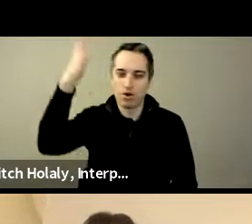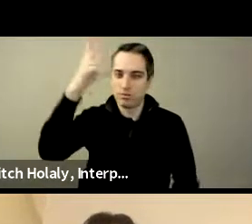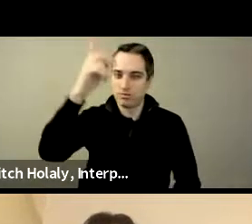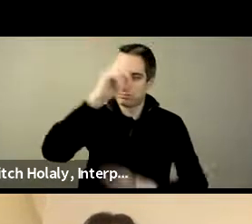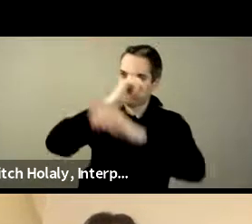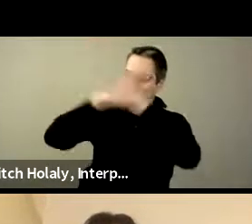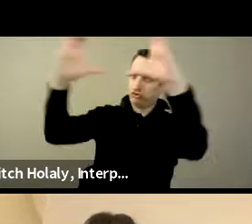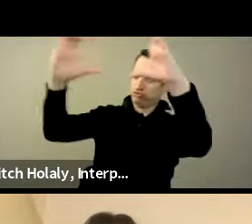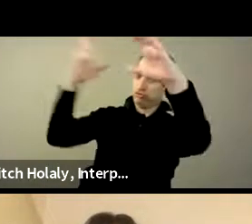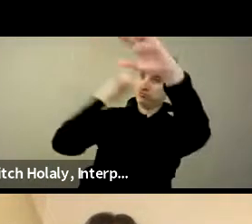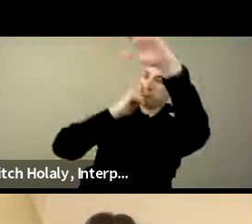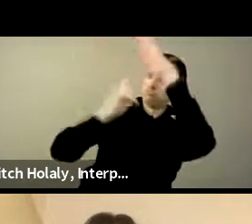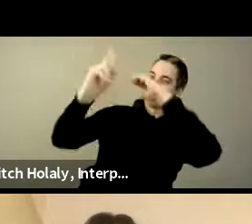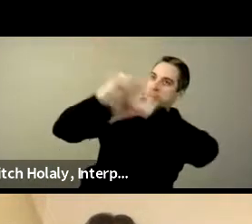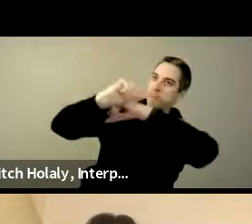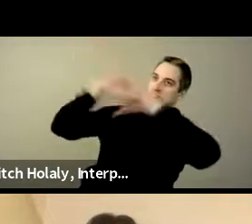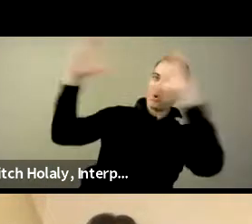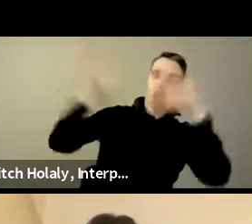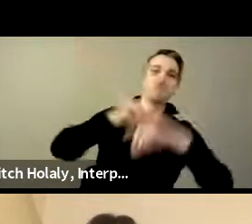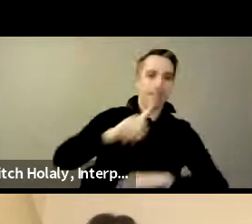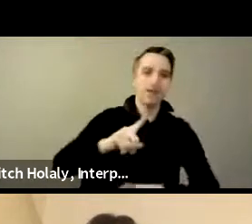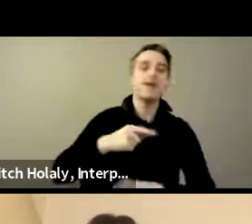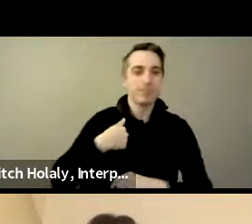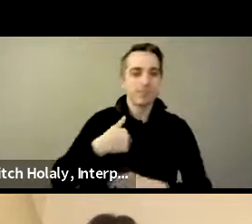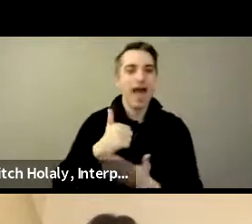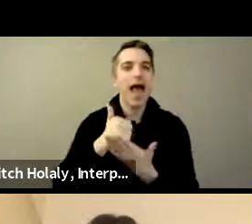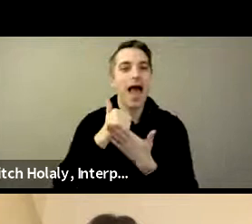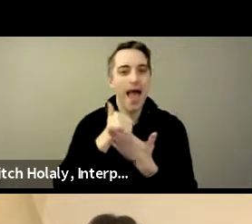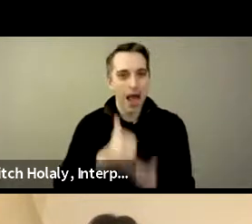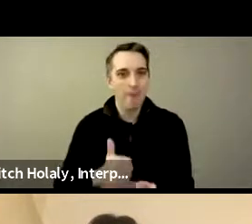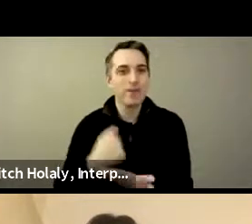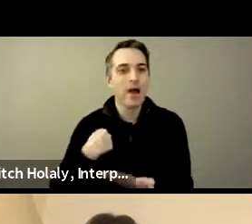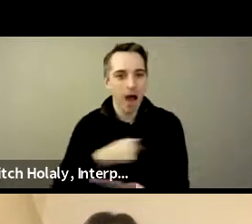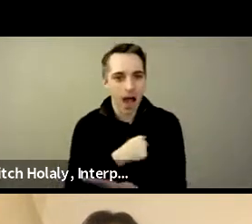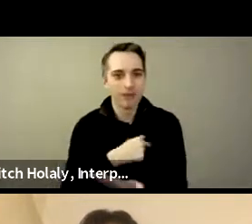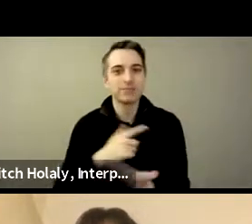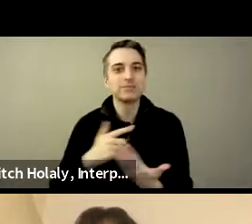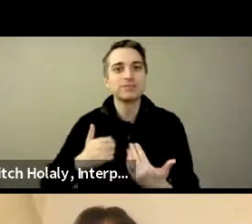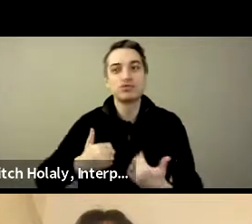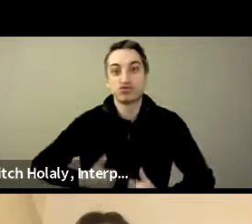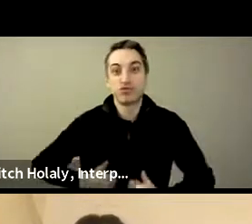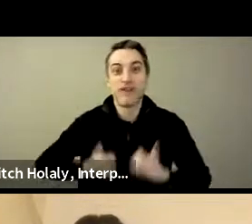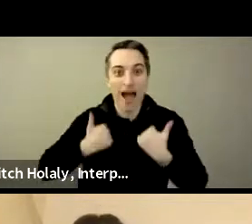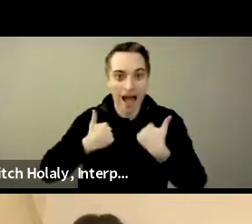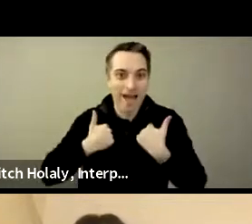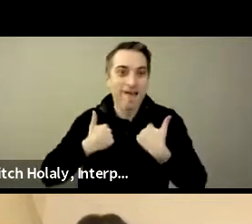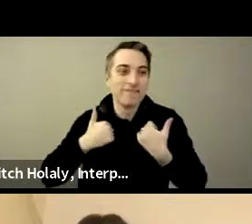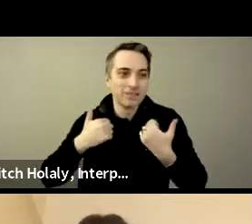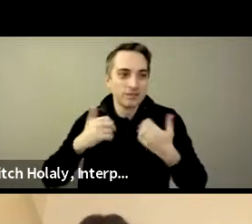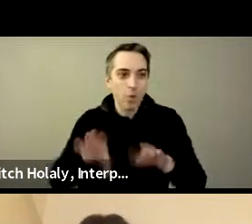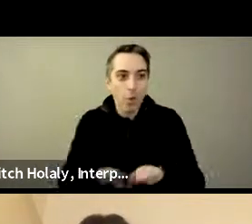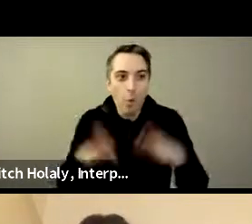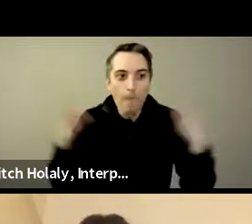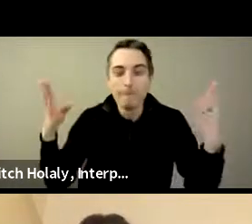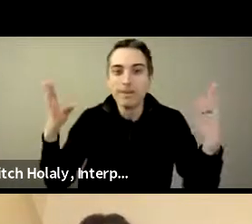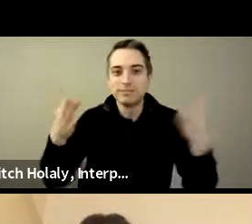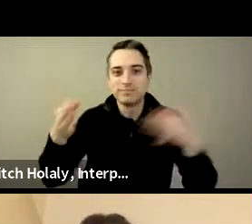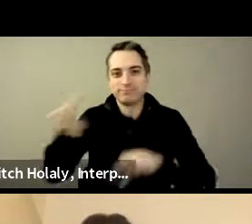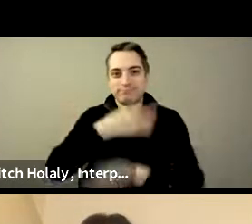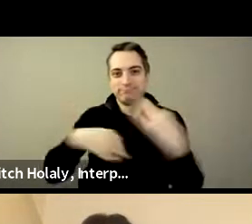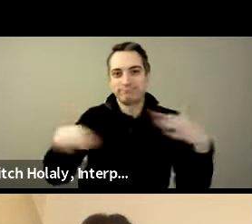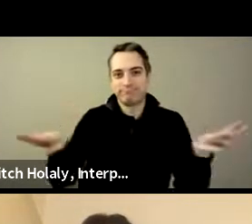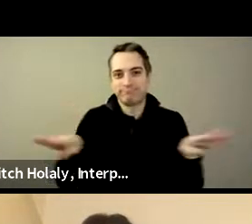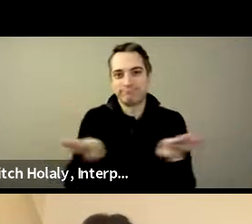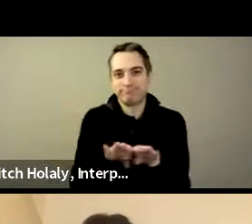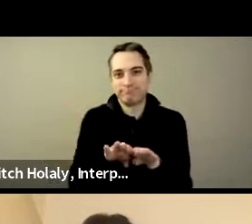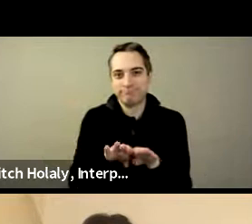difference between surviving and staying open and shutting down. Staff appreciate it.